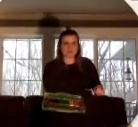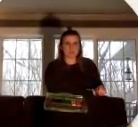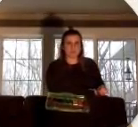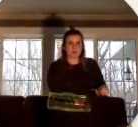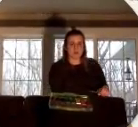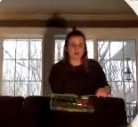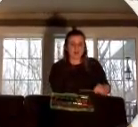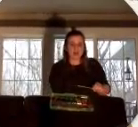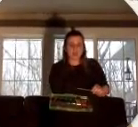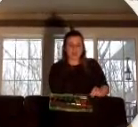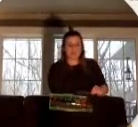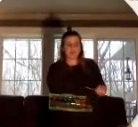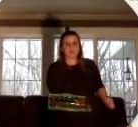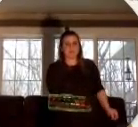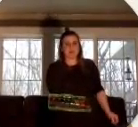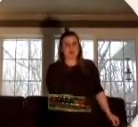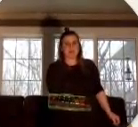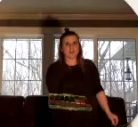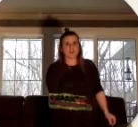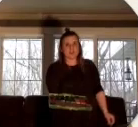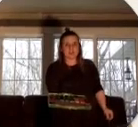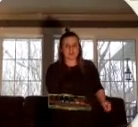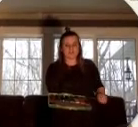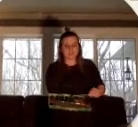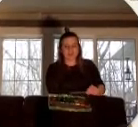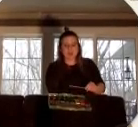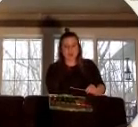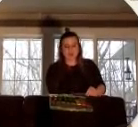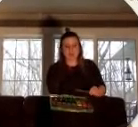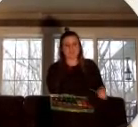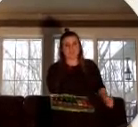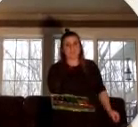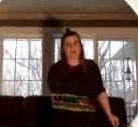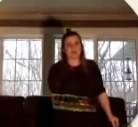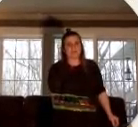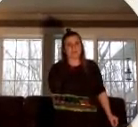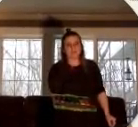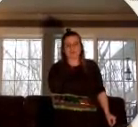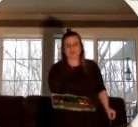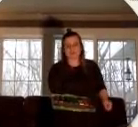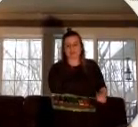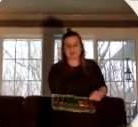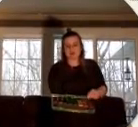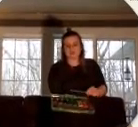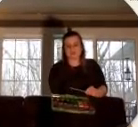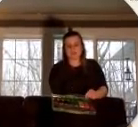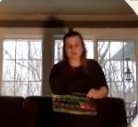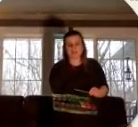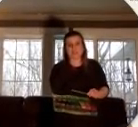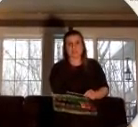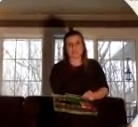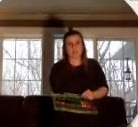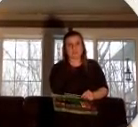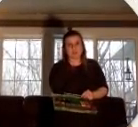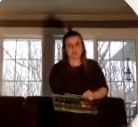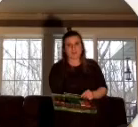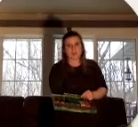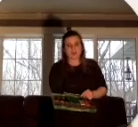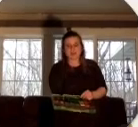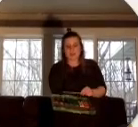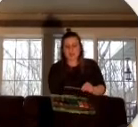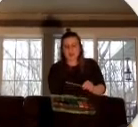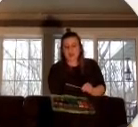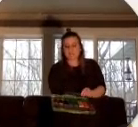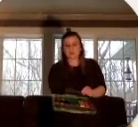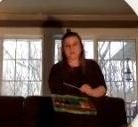a snowball I rolled upon the ground. I gave him eyes, a nose, a mouth, a nice warm scarf of